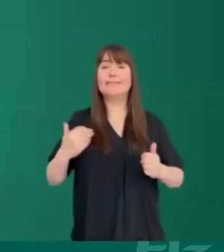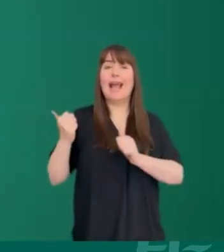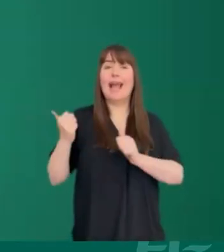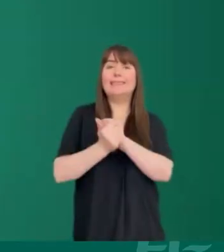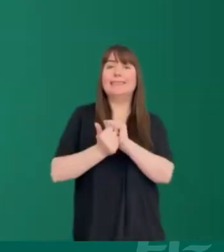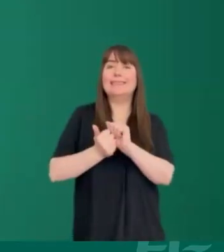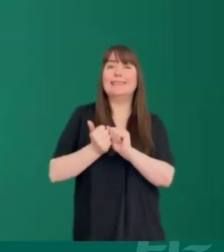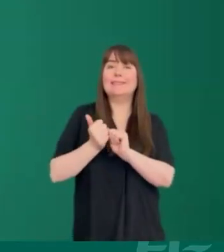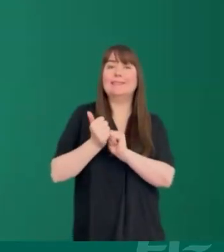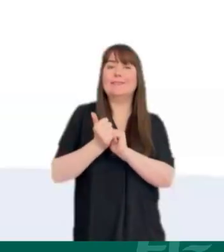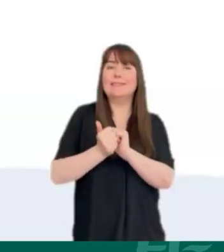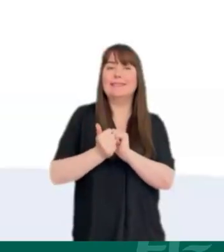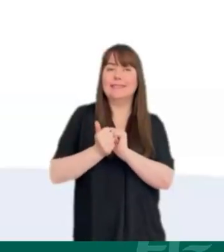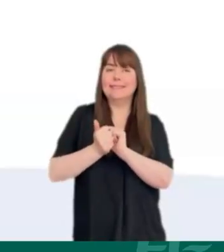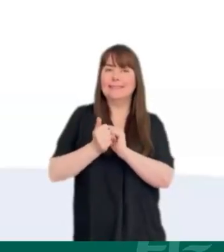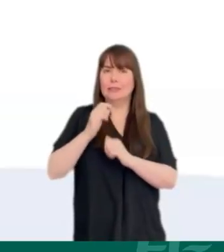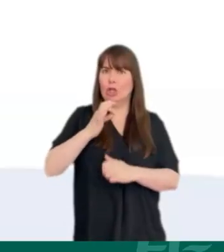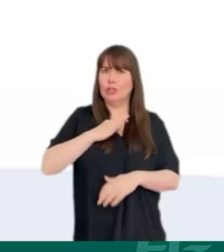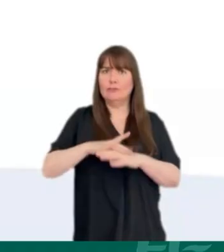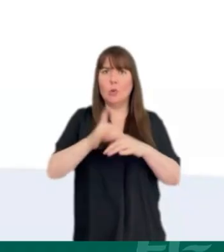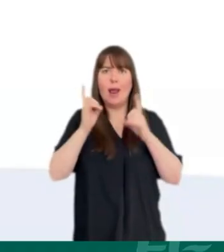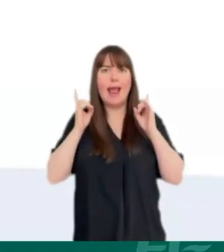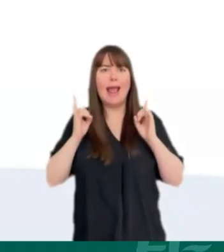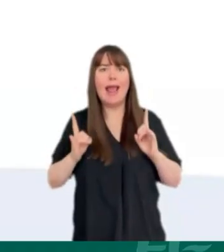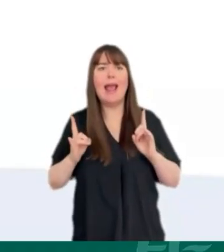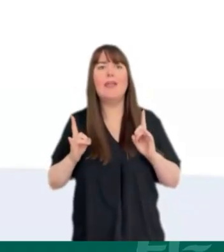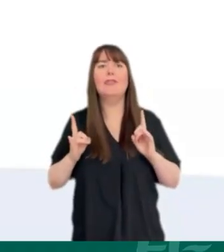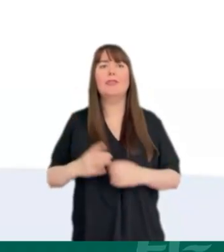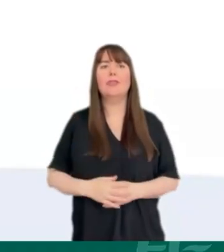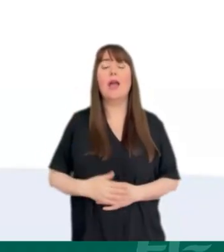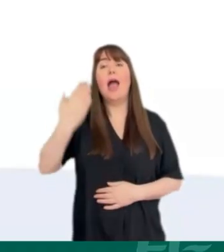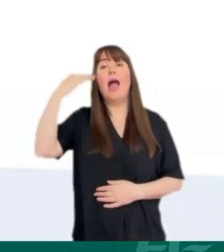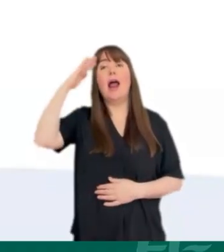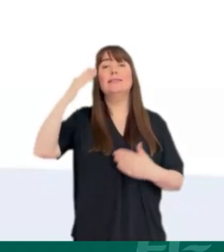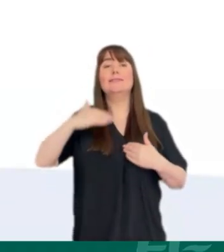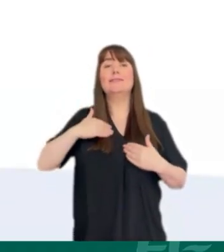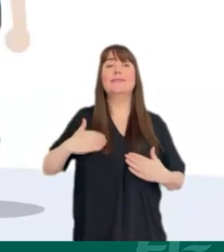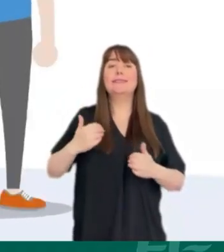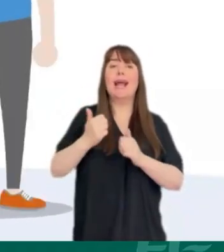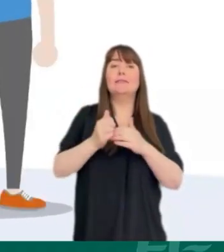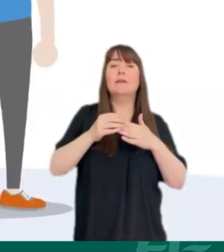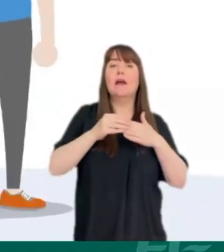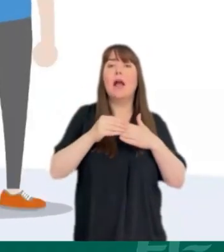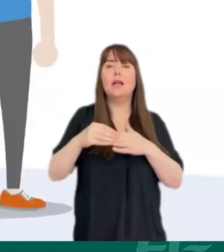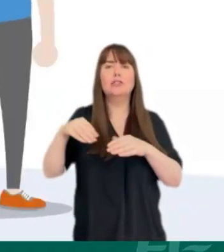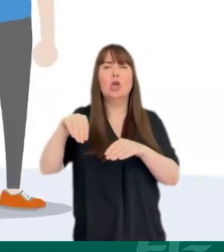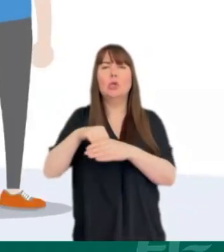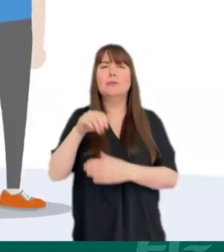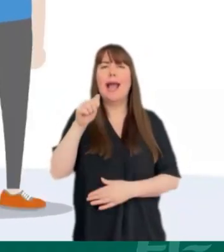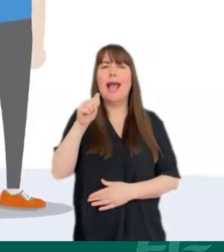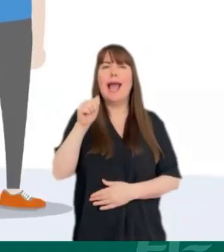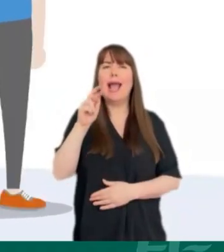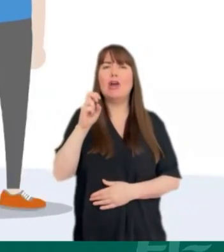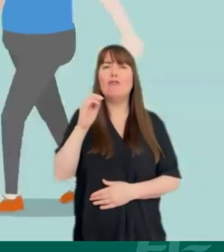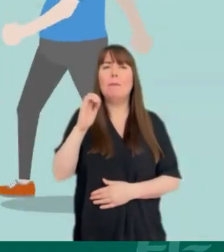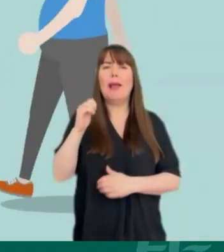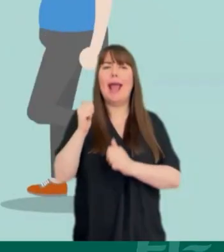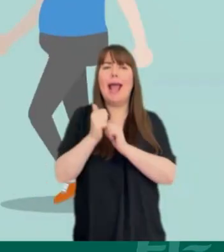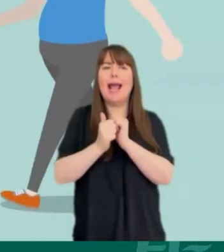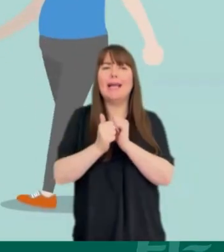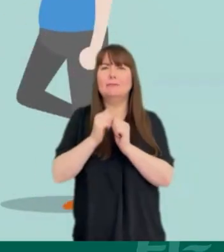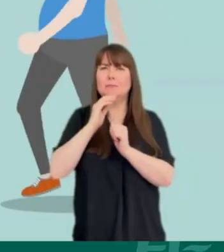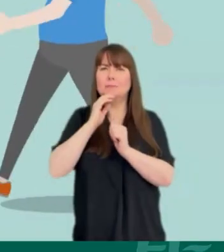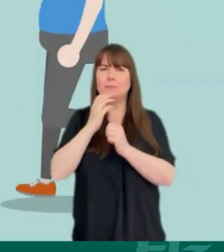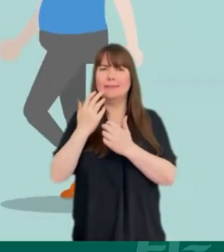Physical activity guidelines. Physical activity is good for your health. Ireland's physical activity guidelines include